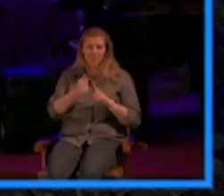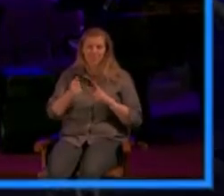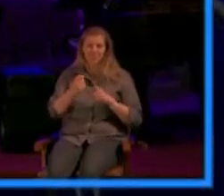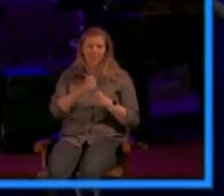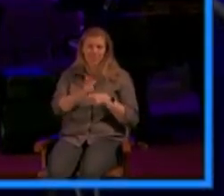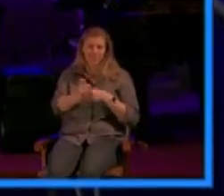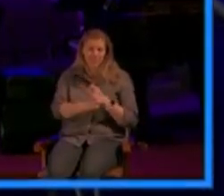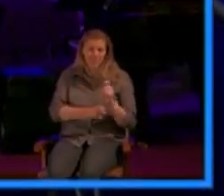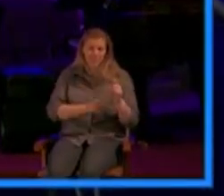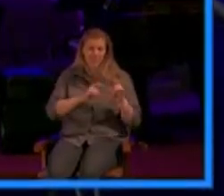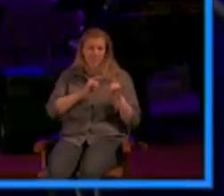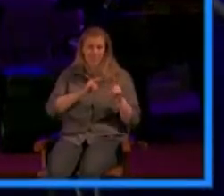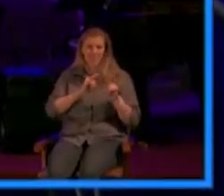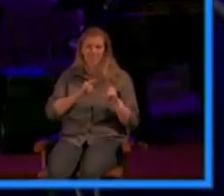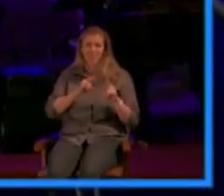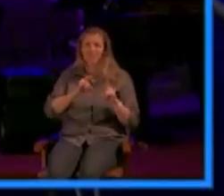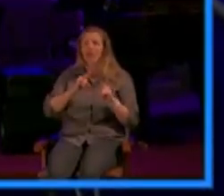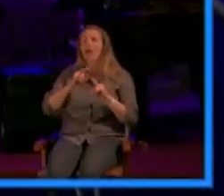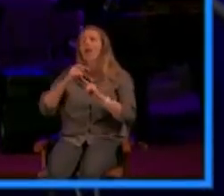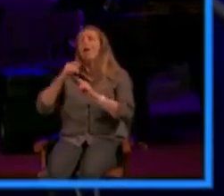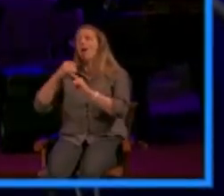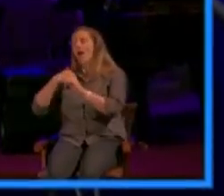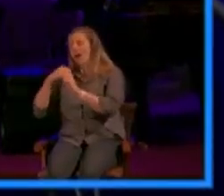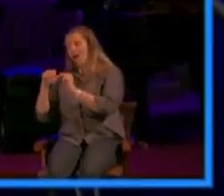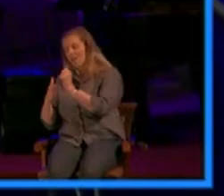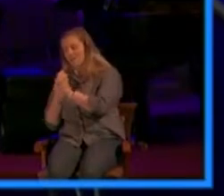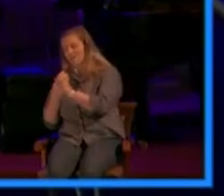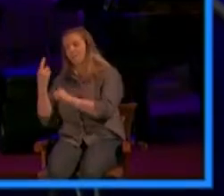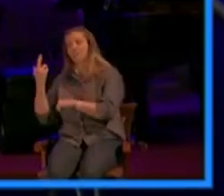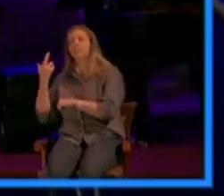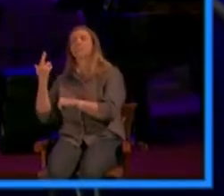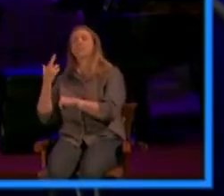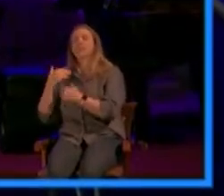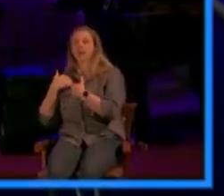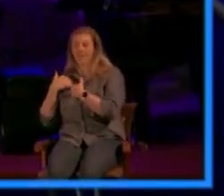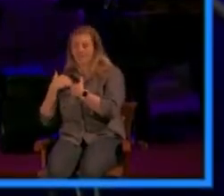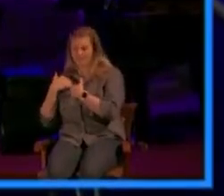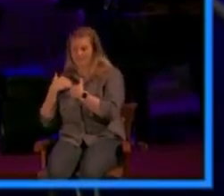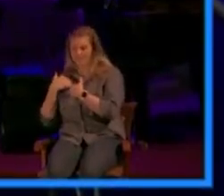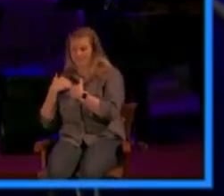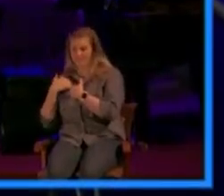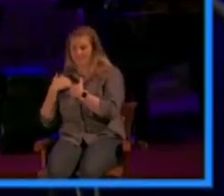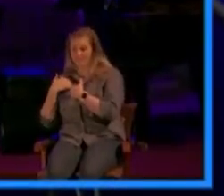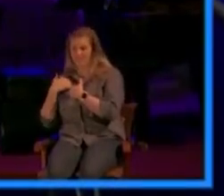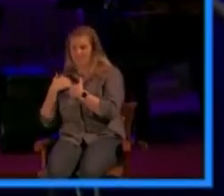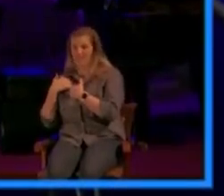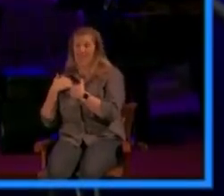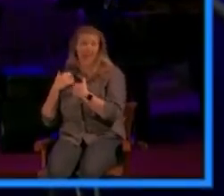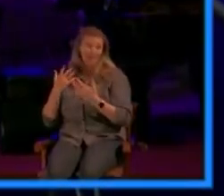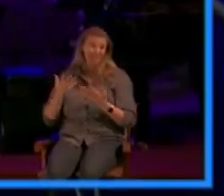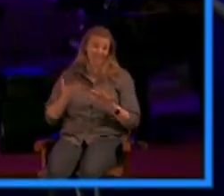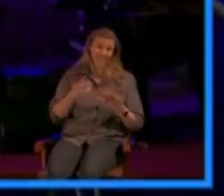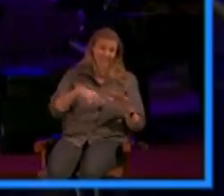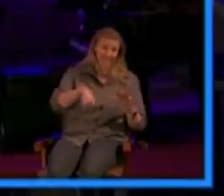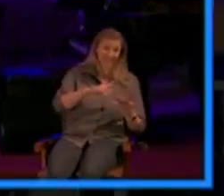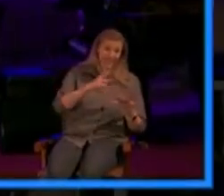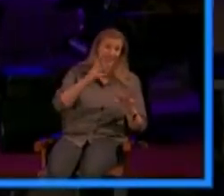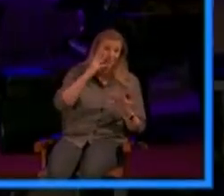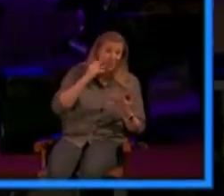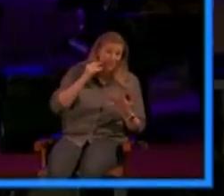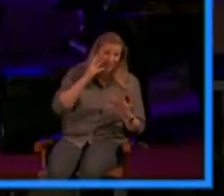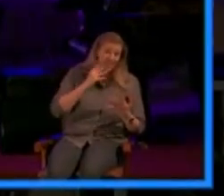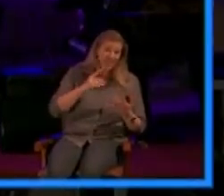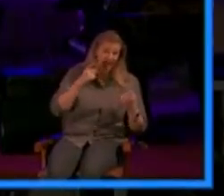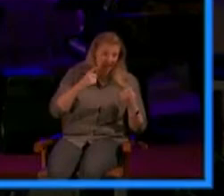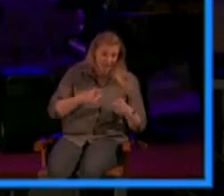persecution. This is not something that's going to happen to you or to me or to us and be in vain.